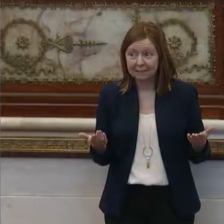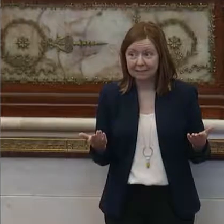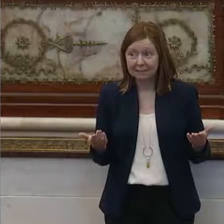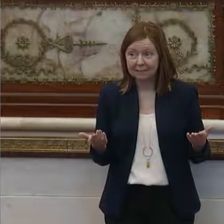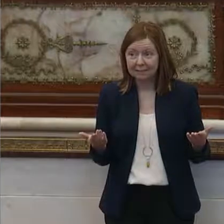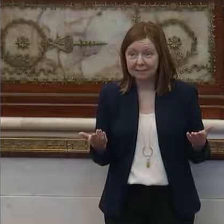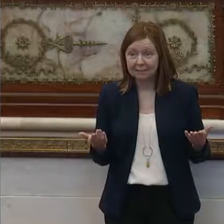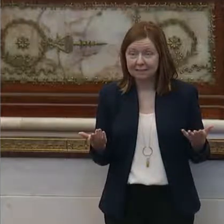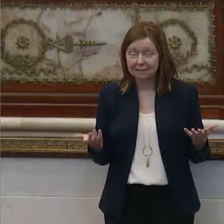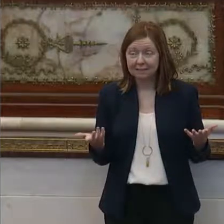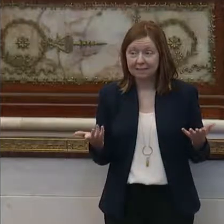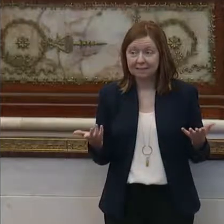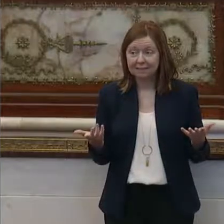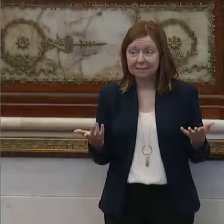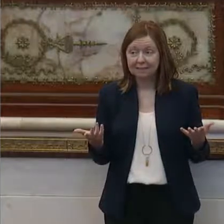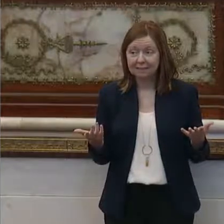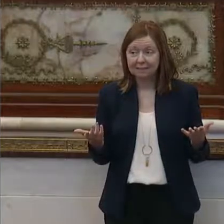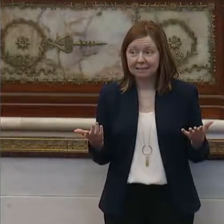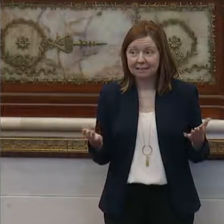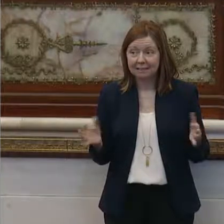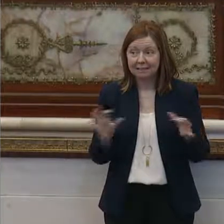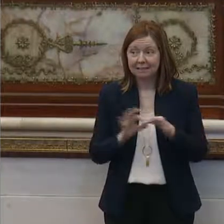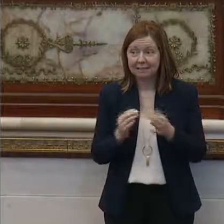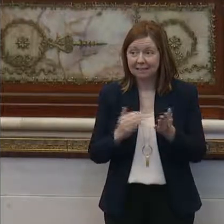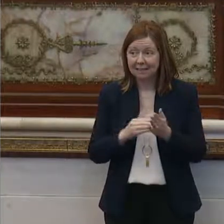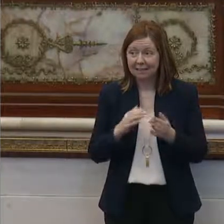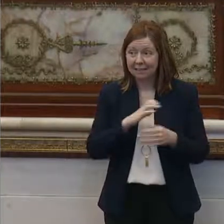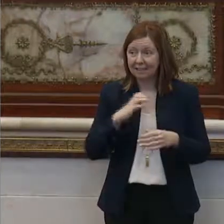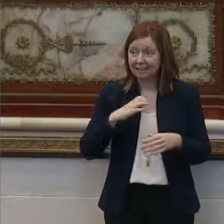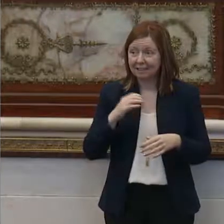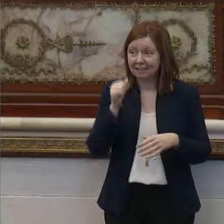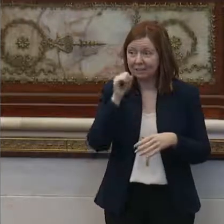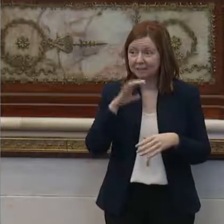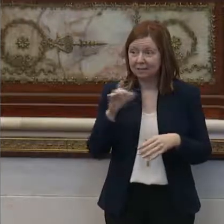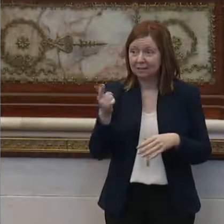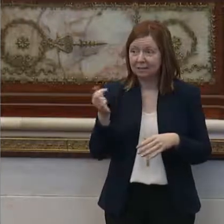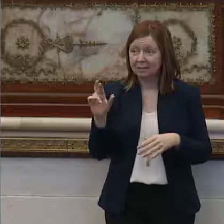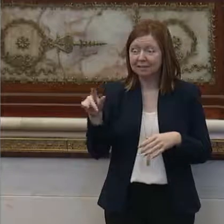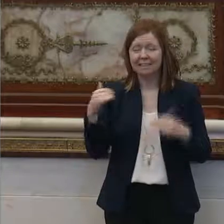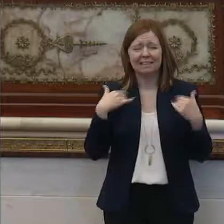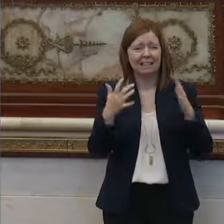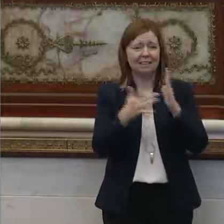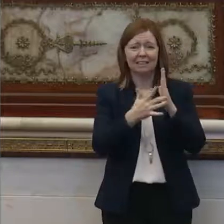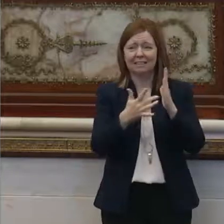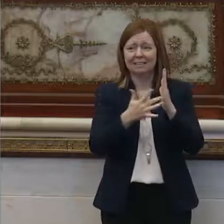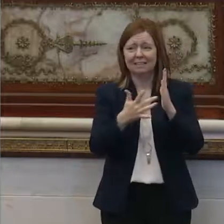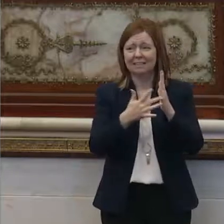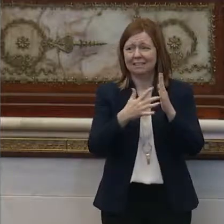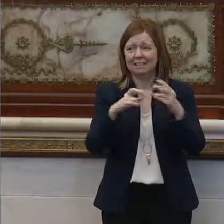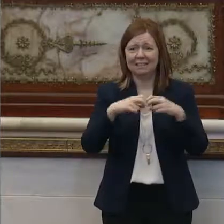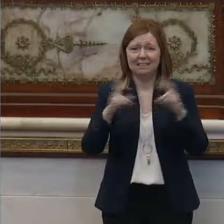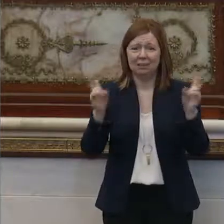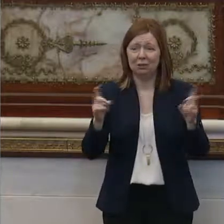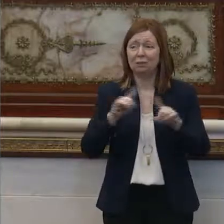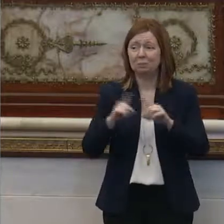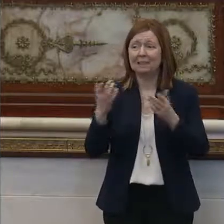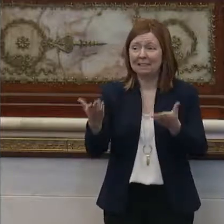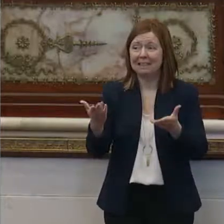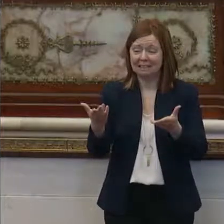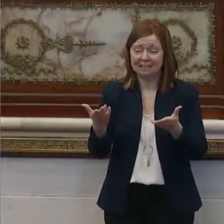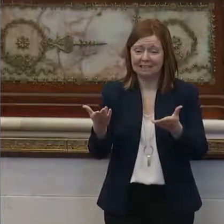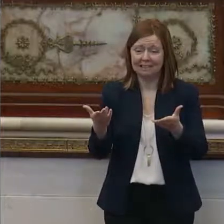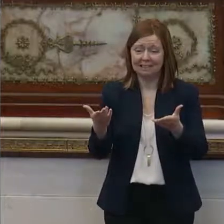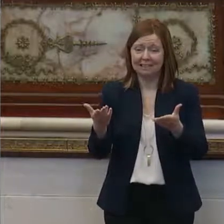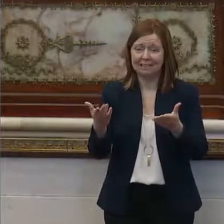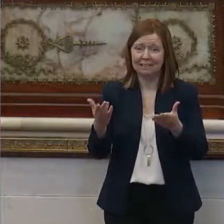Hold on, let me see if we can get him again. Councilwoman Gauthier. He had technological issues. He's getting on a